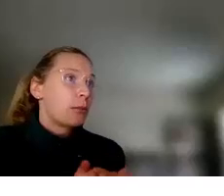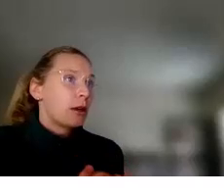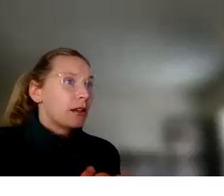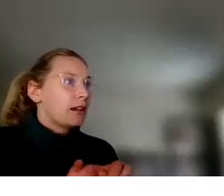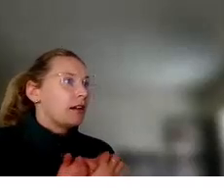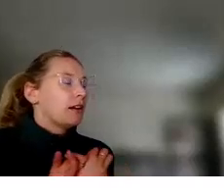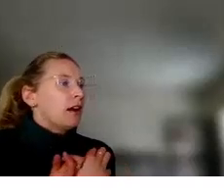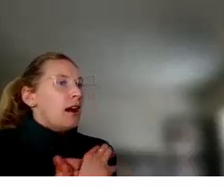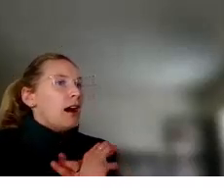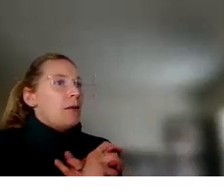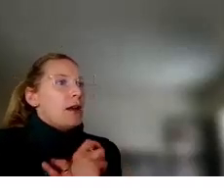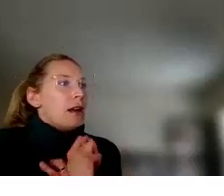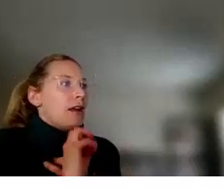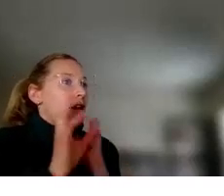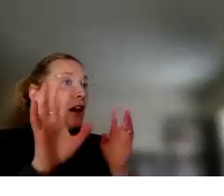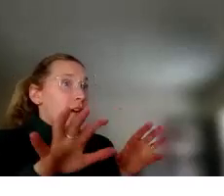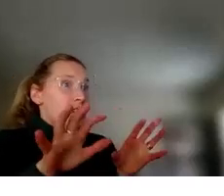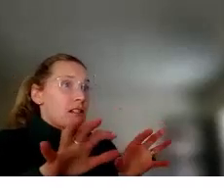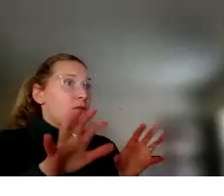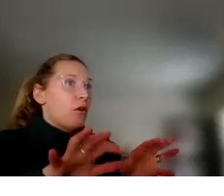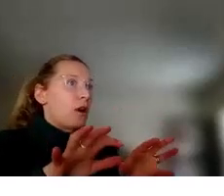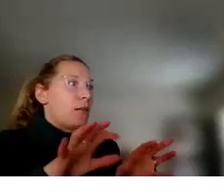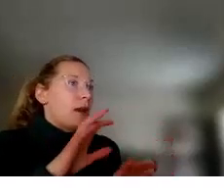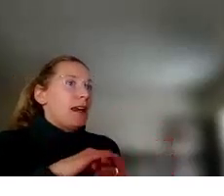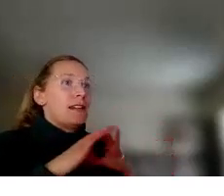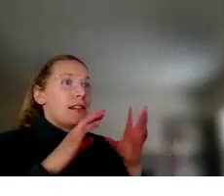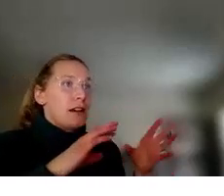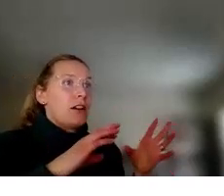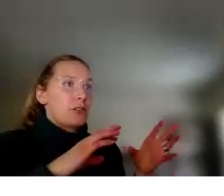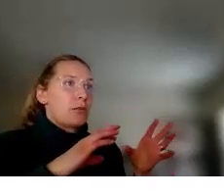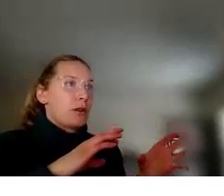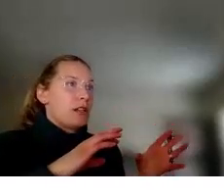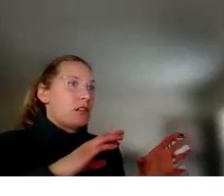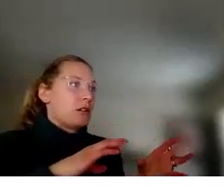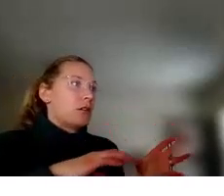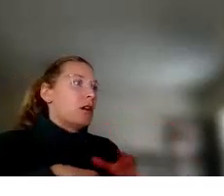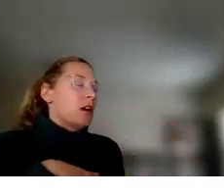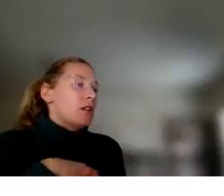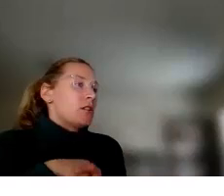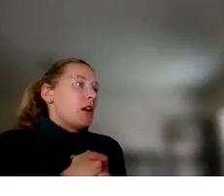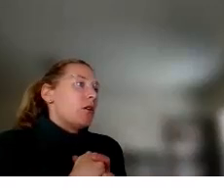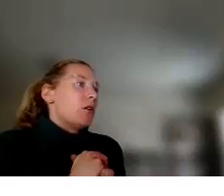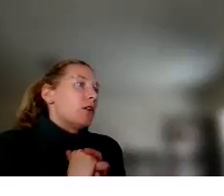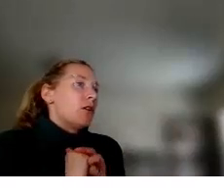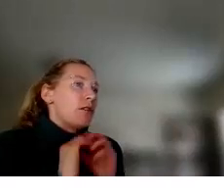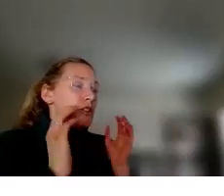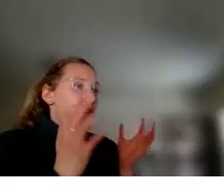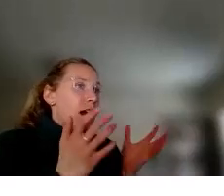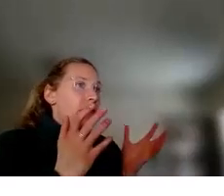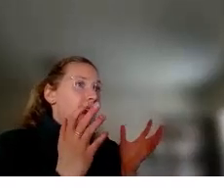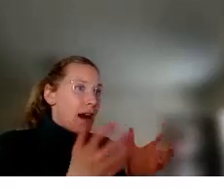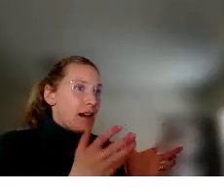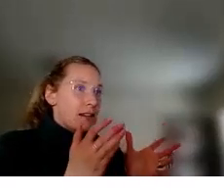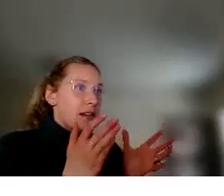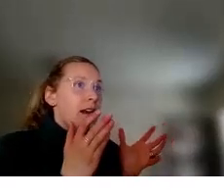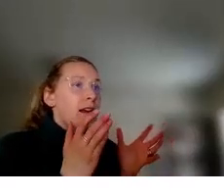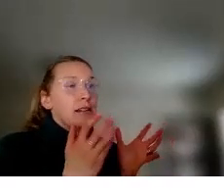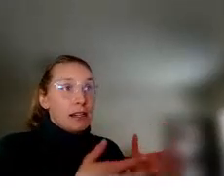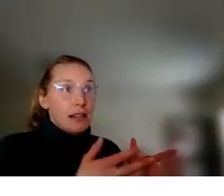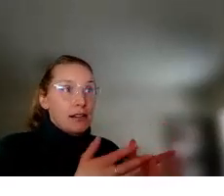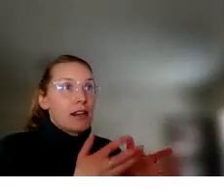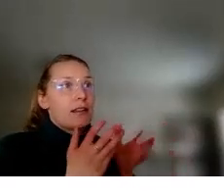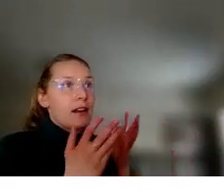needs appropriately on this form and in the 100.2. So, if a child